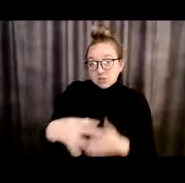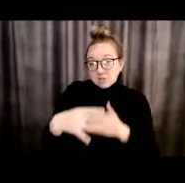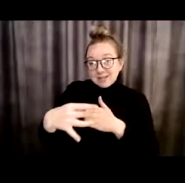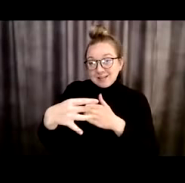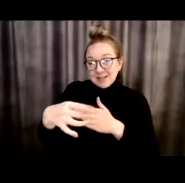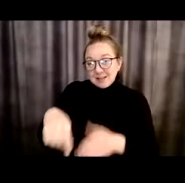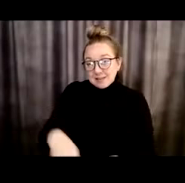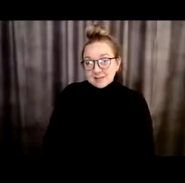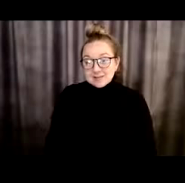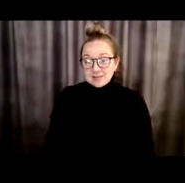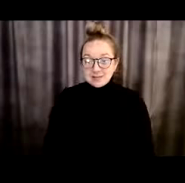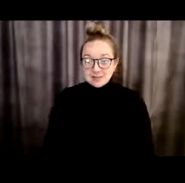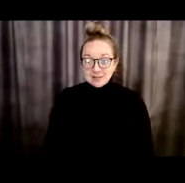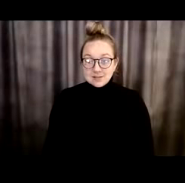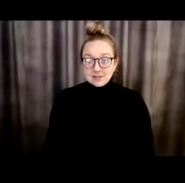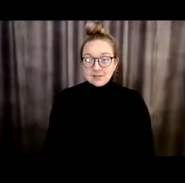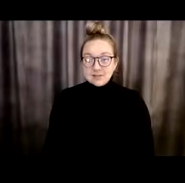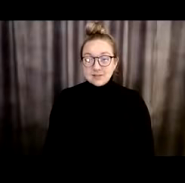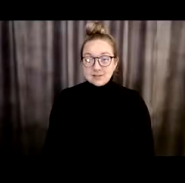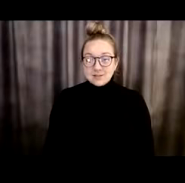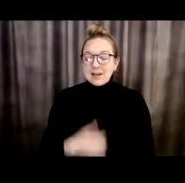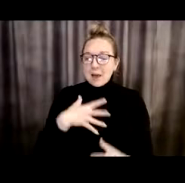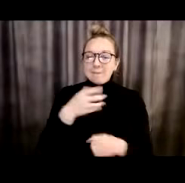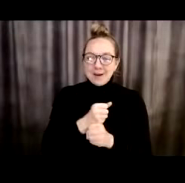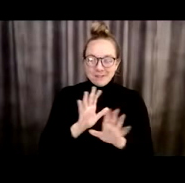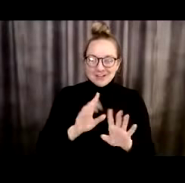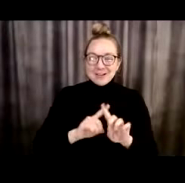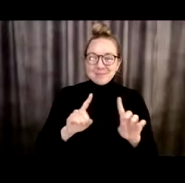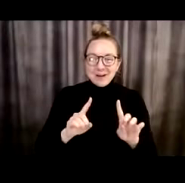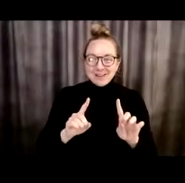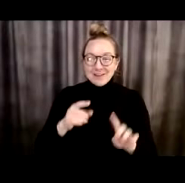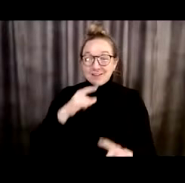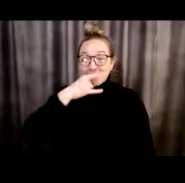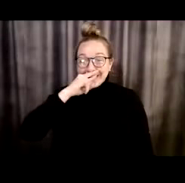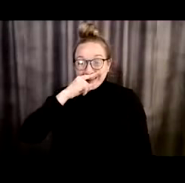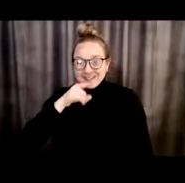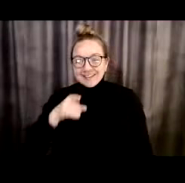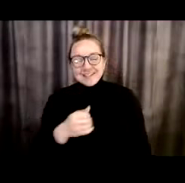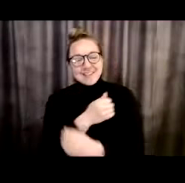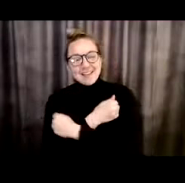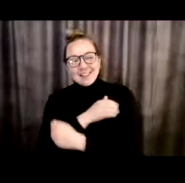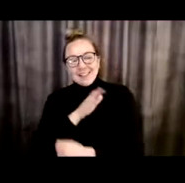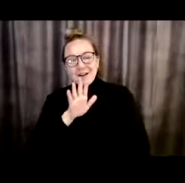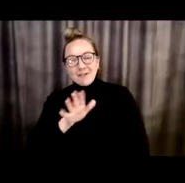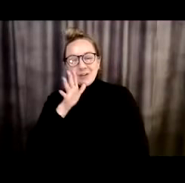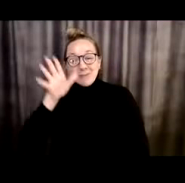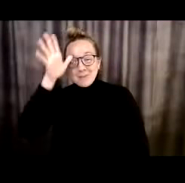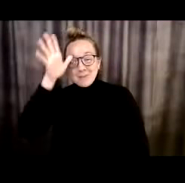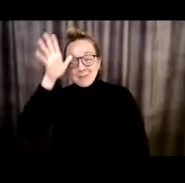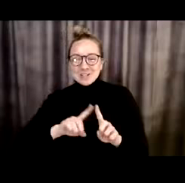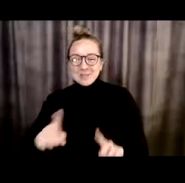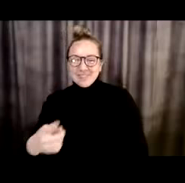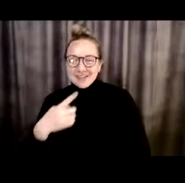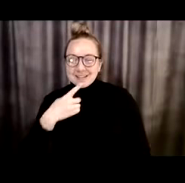as much as they, I'm paraphrasing, as much as they love their parents, they don't really like listening to what their parents